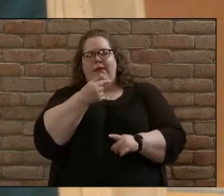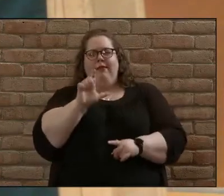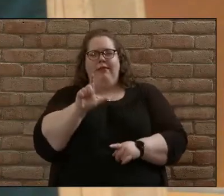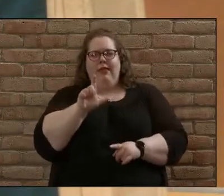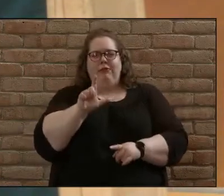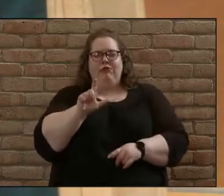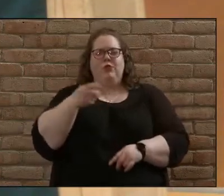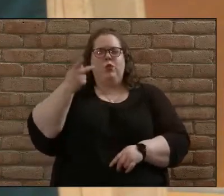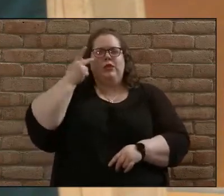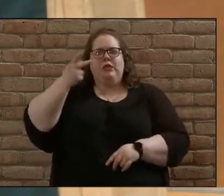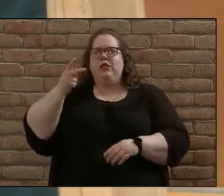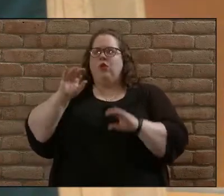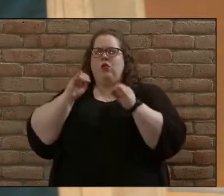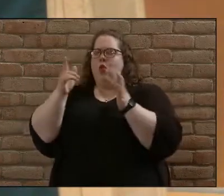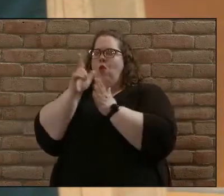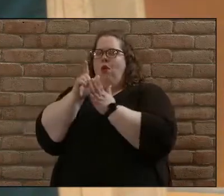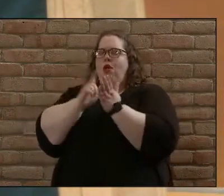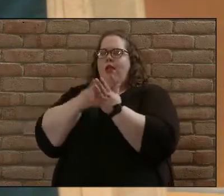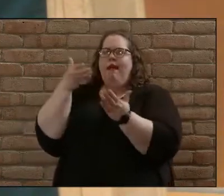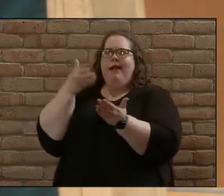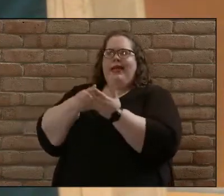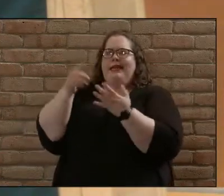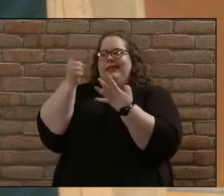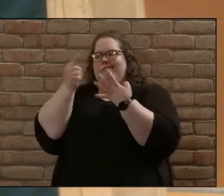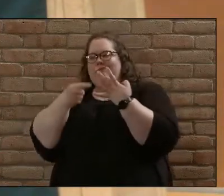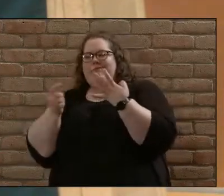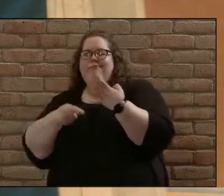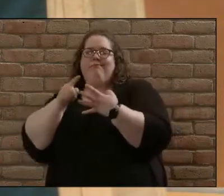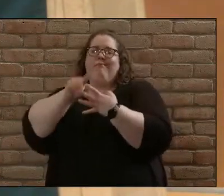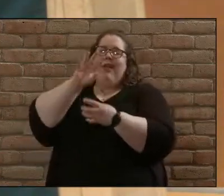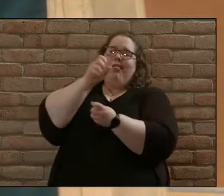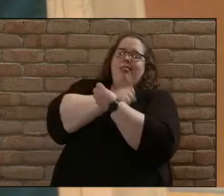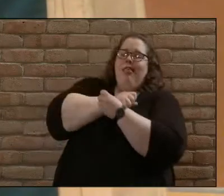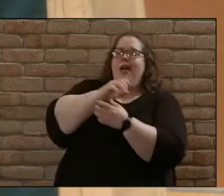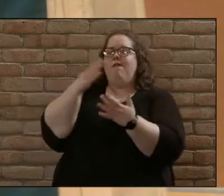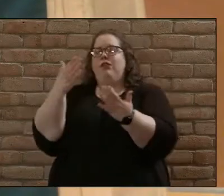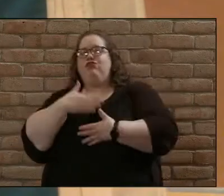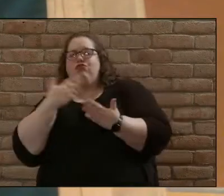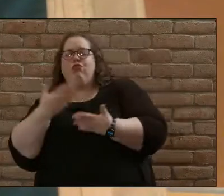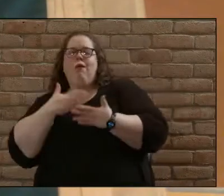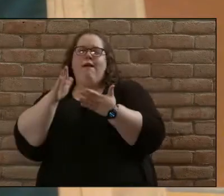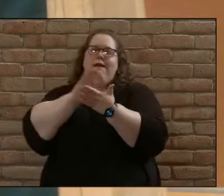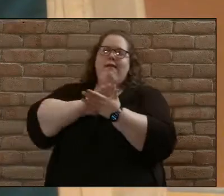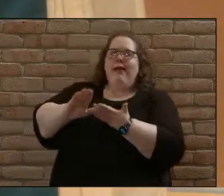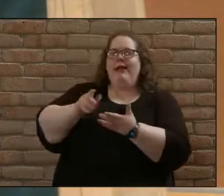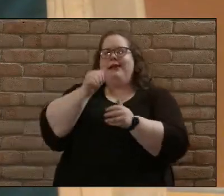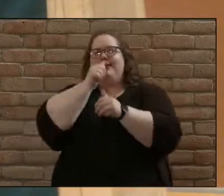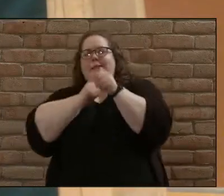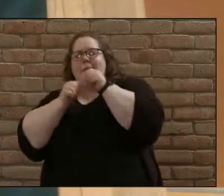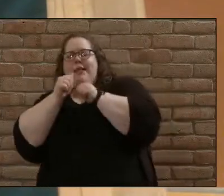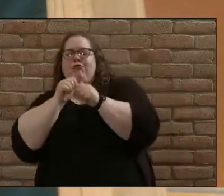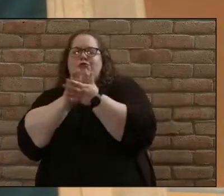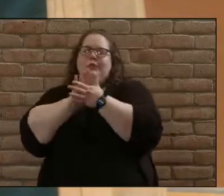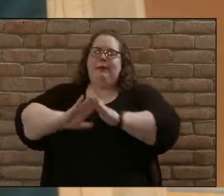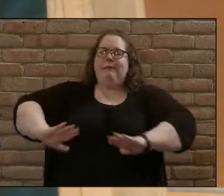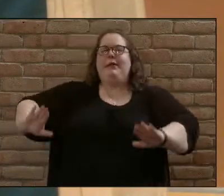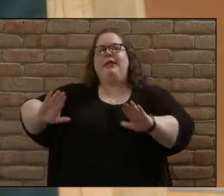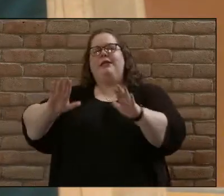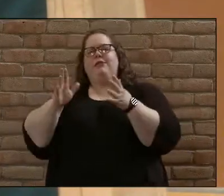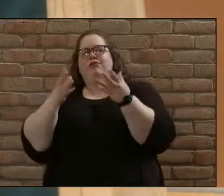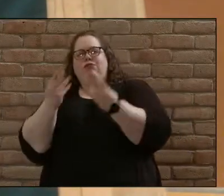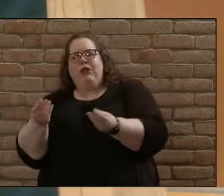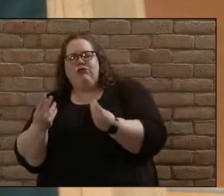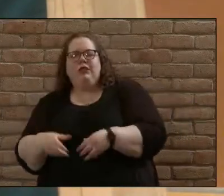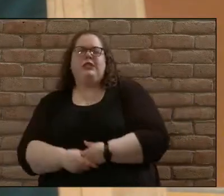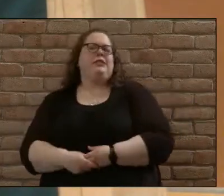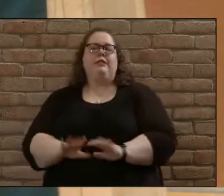against the certain things. That included love, joy, kindness, patience, peace, gentleness, all of these things. There